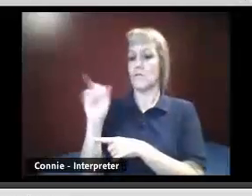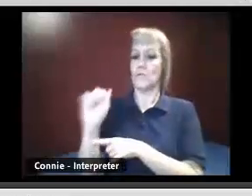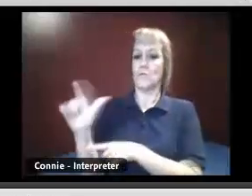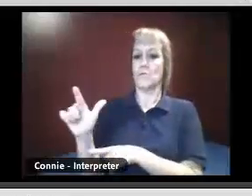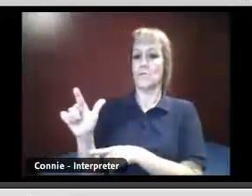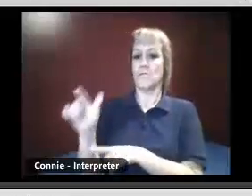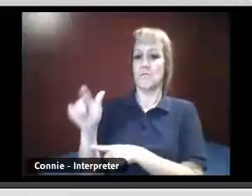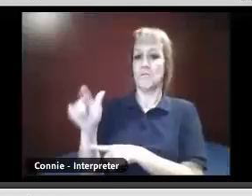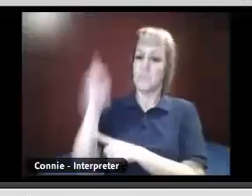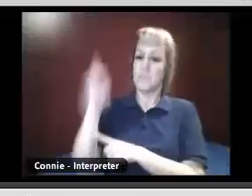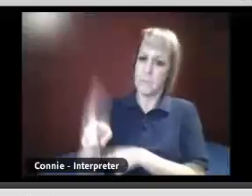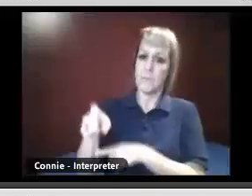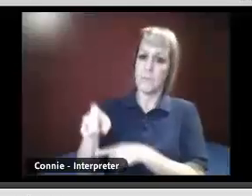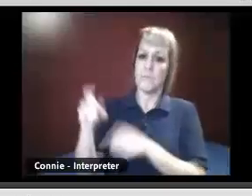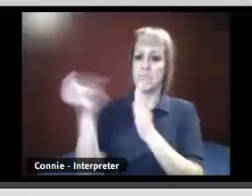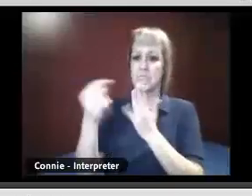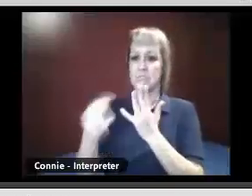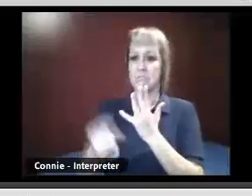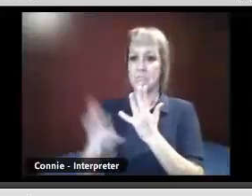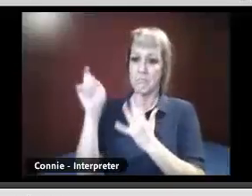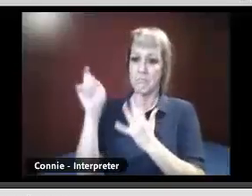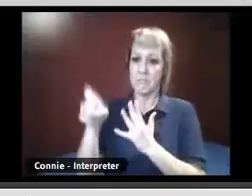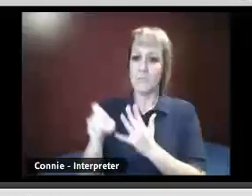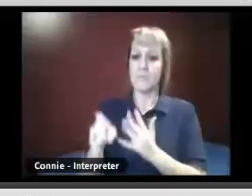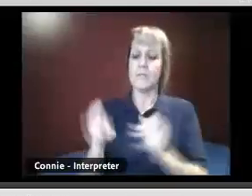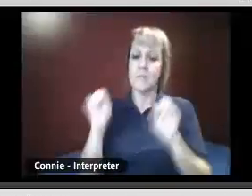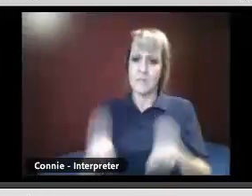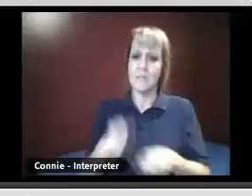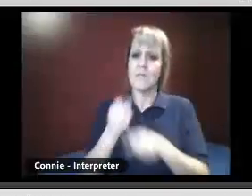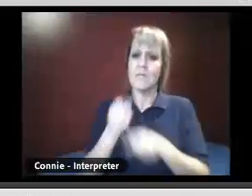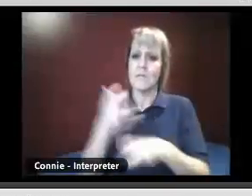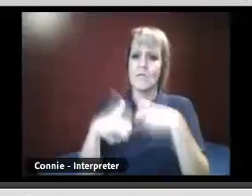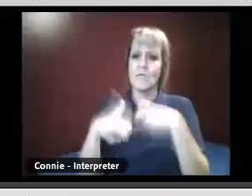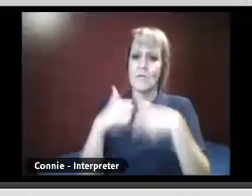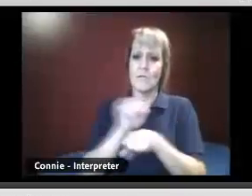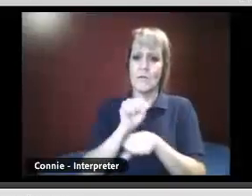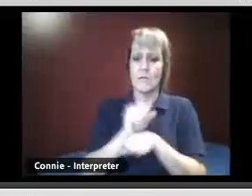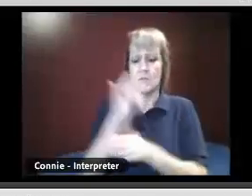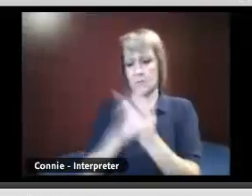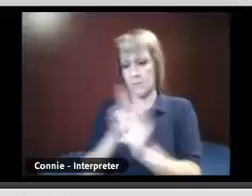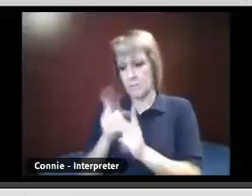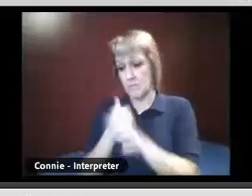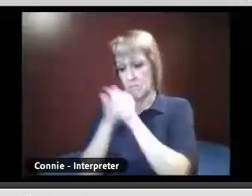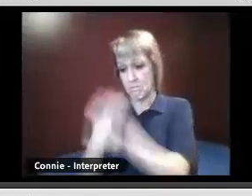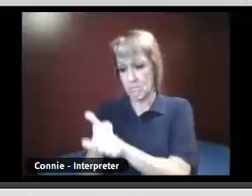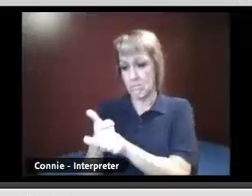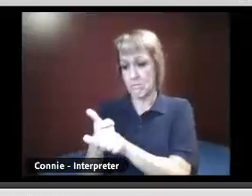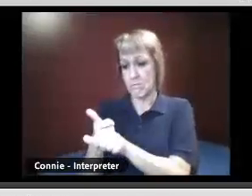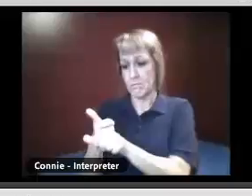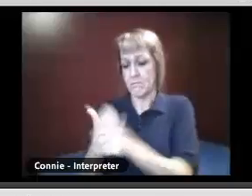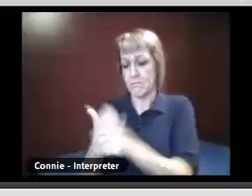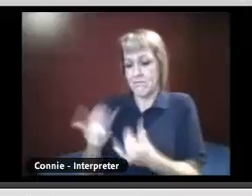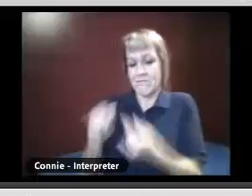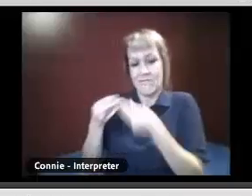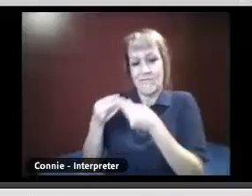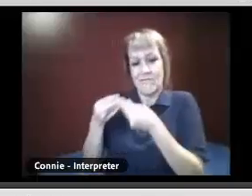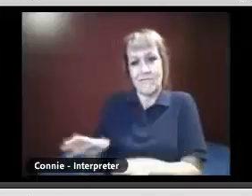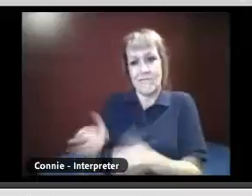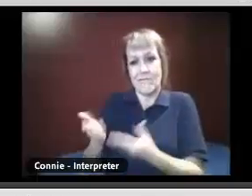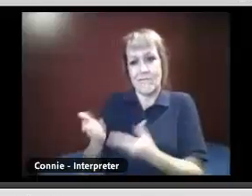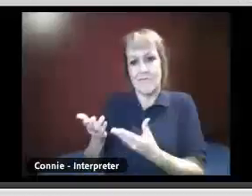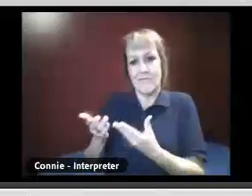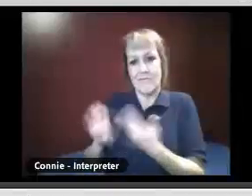result in a lot of disruptions in the workforce because people will just do what you tell them to do. All right, and now you're losing, all of